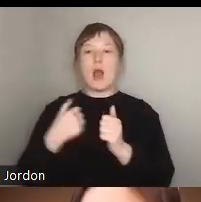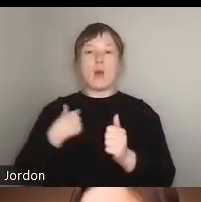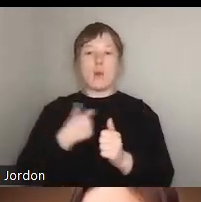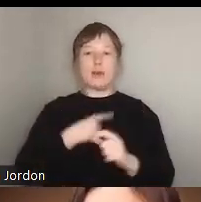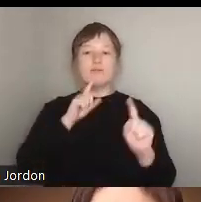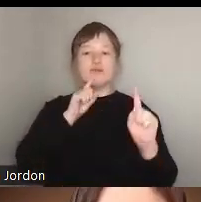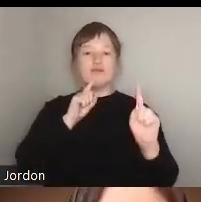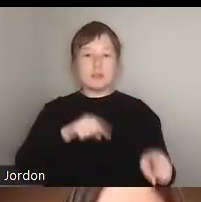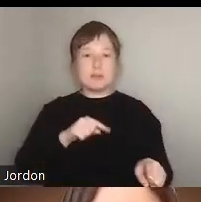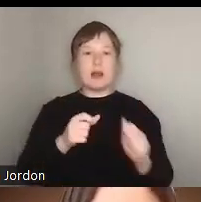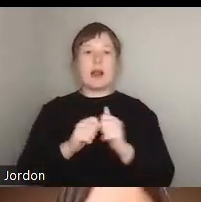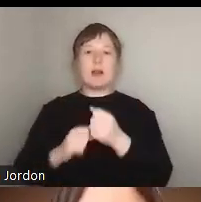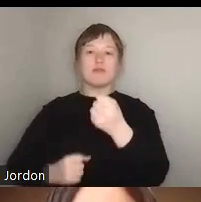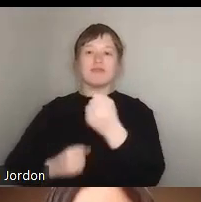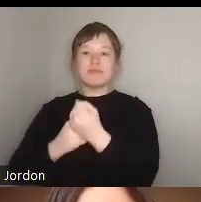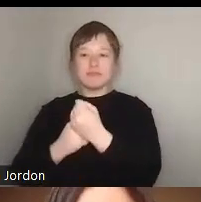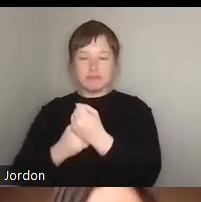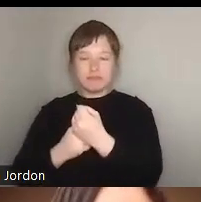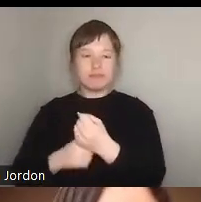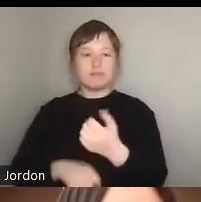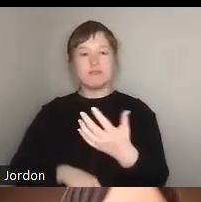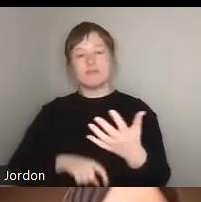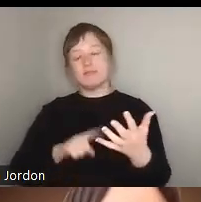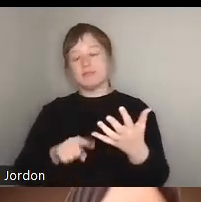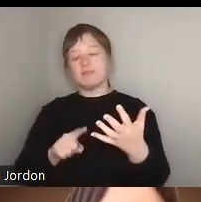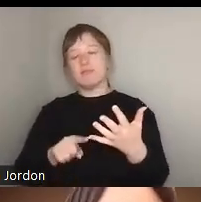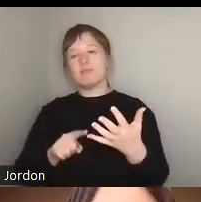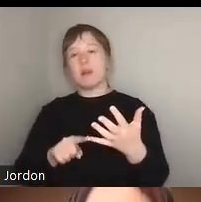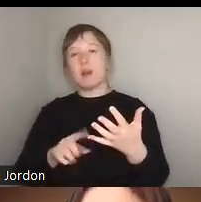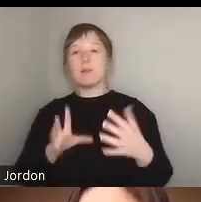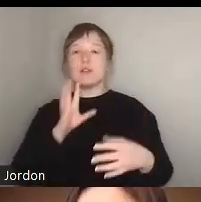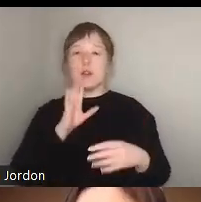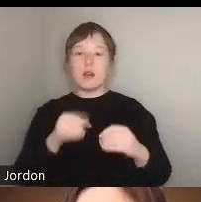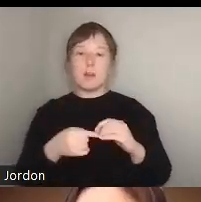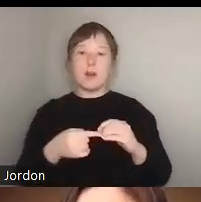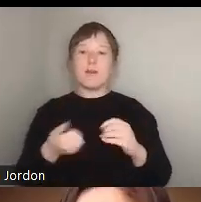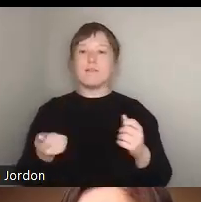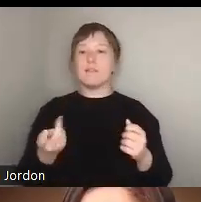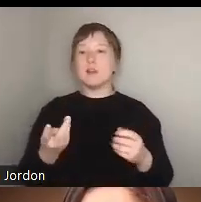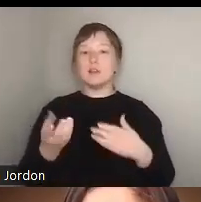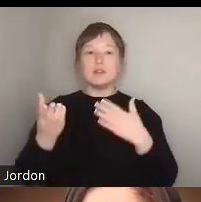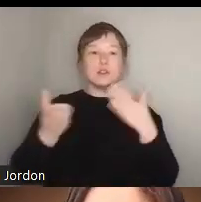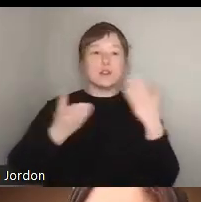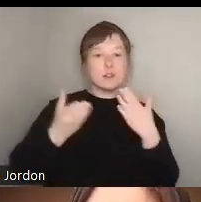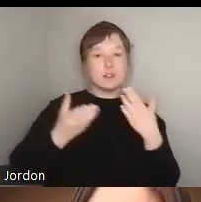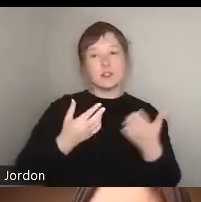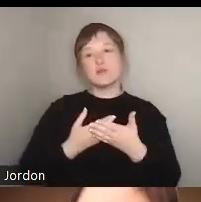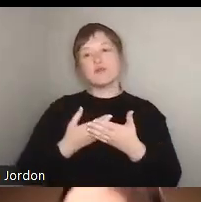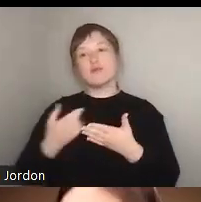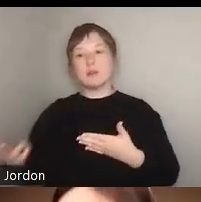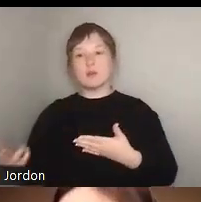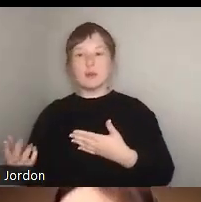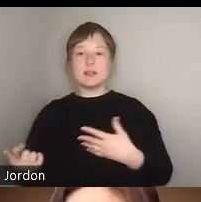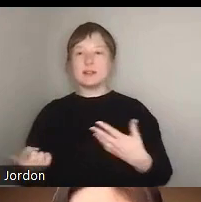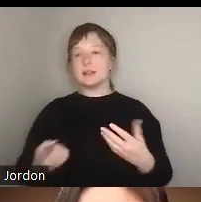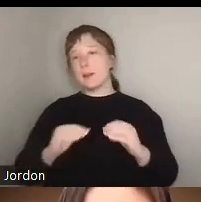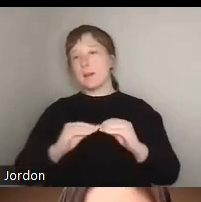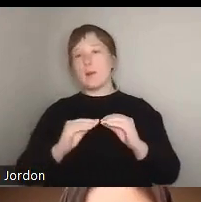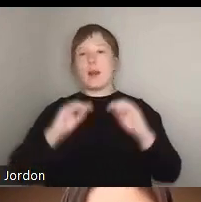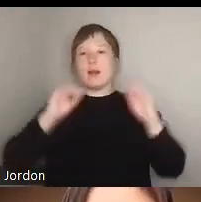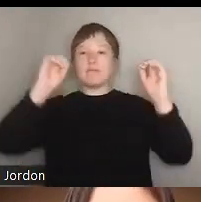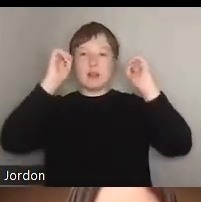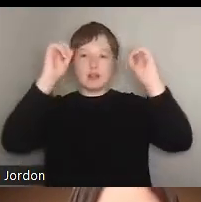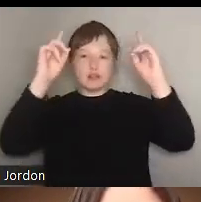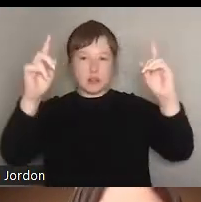sort of help to provide support. And then at the end, we'll also go over some services and some resources. So it'll be like educational resources,